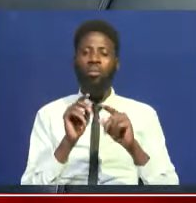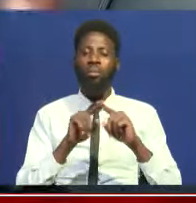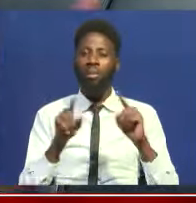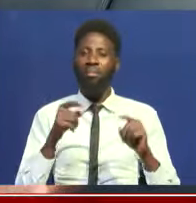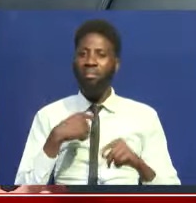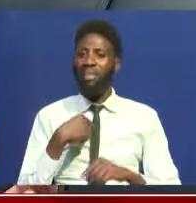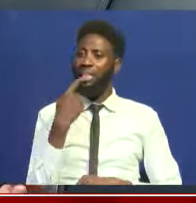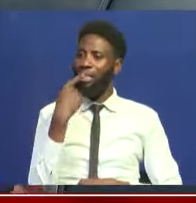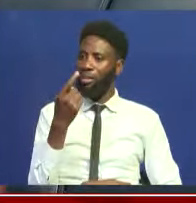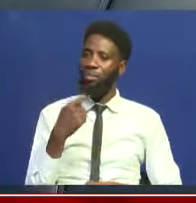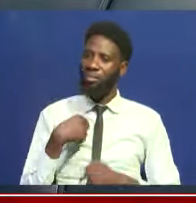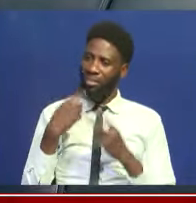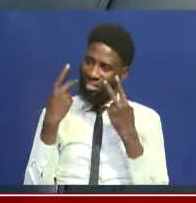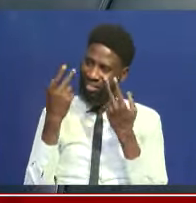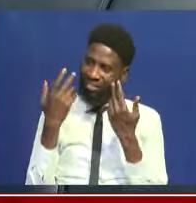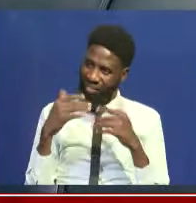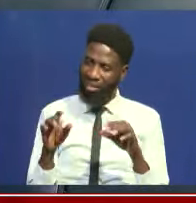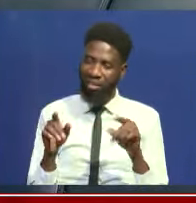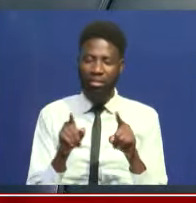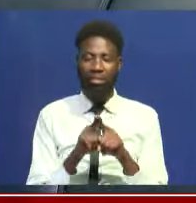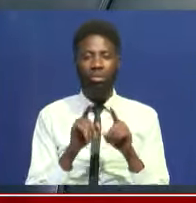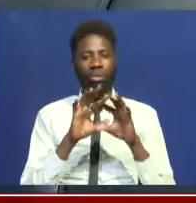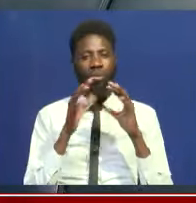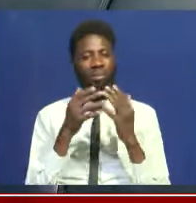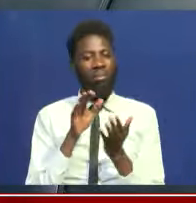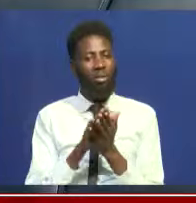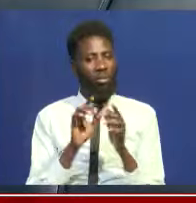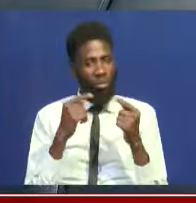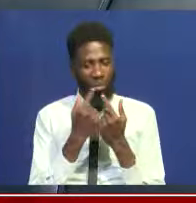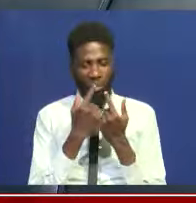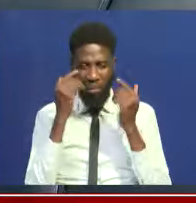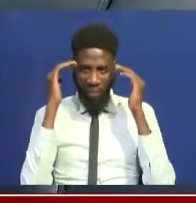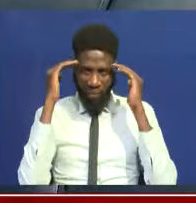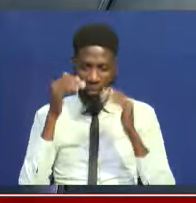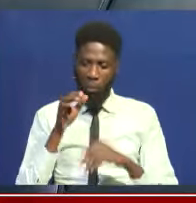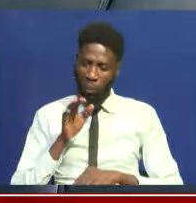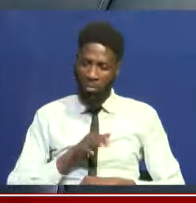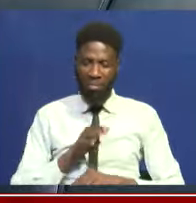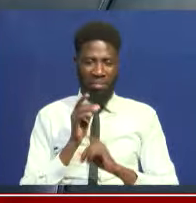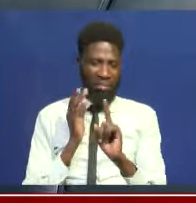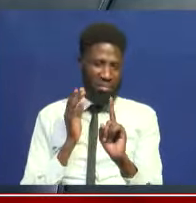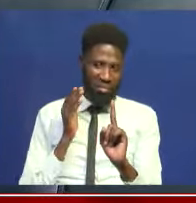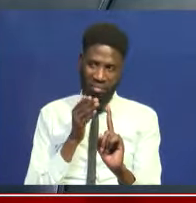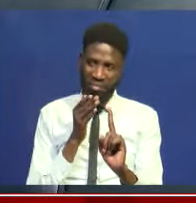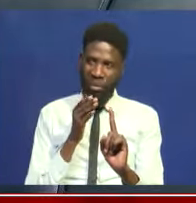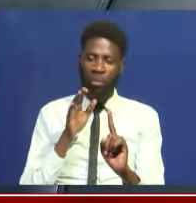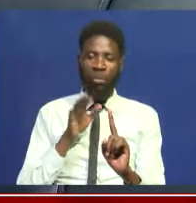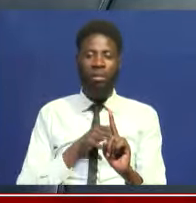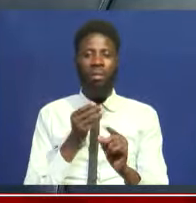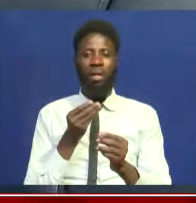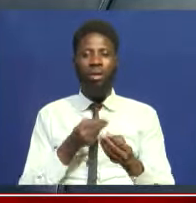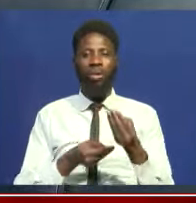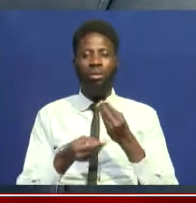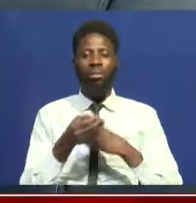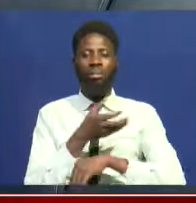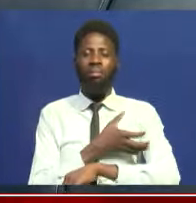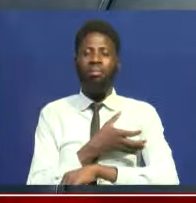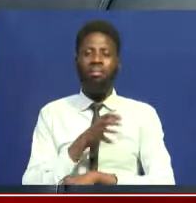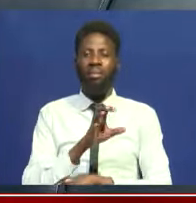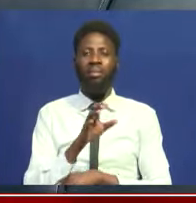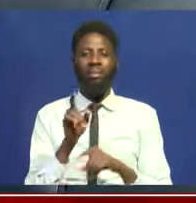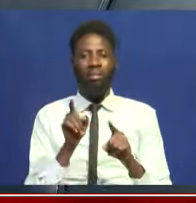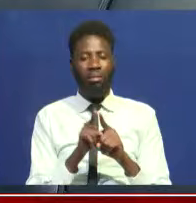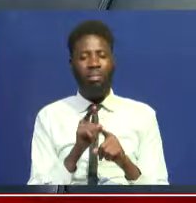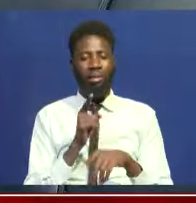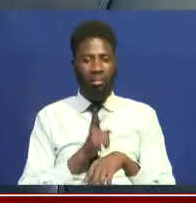and our broader World Bank group are very committed to women, very specifically committed to women's economic empowerment, and are putting a lot